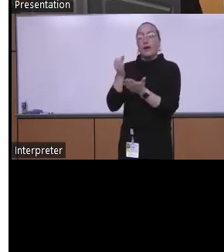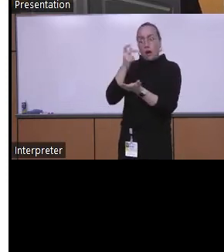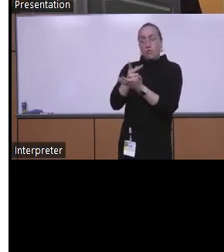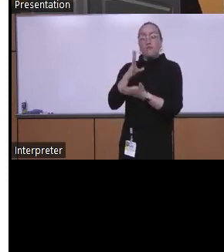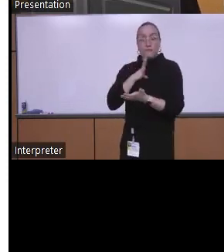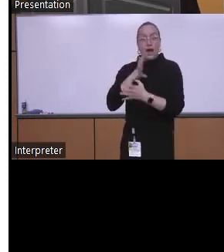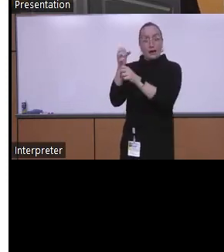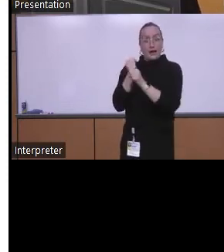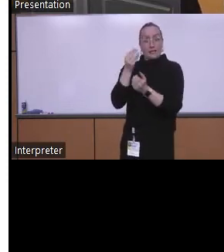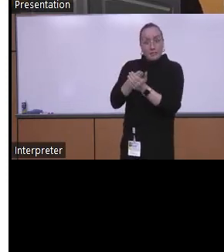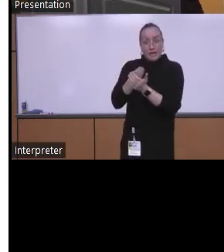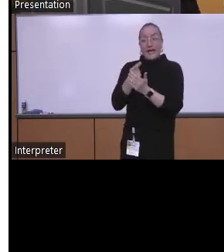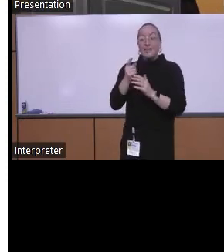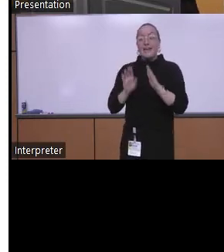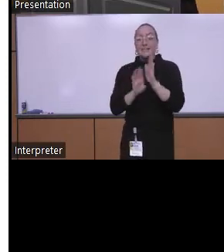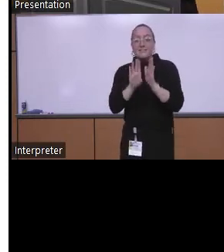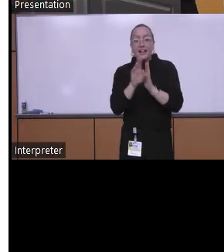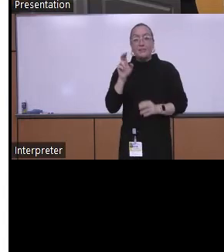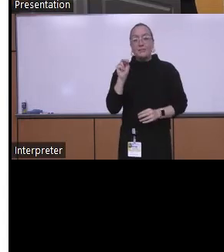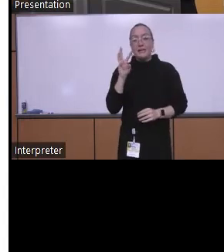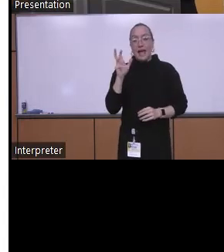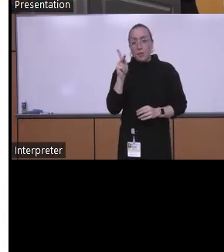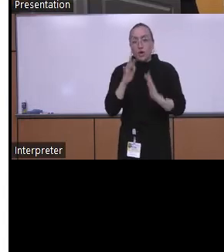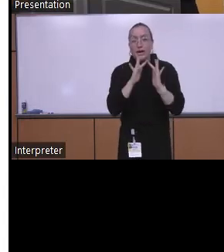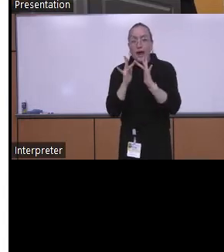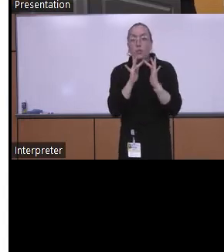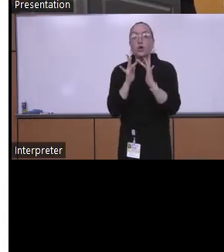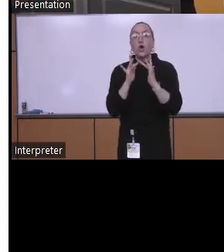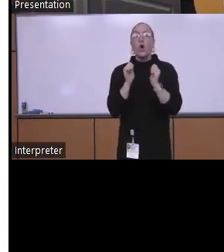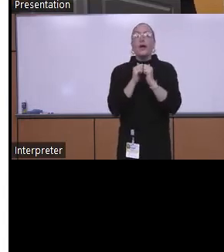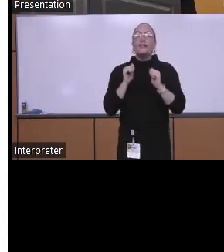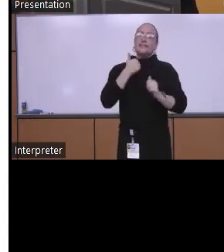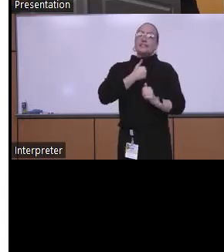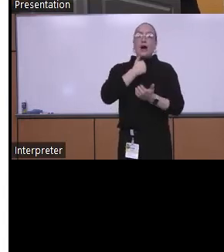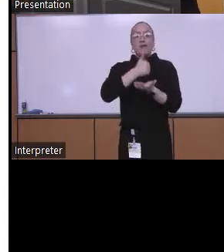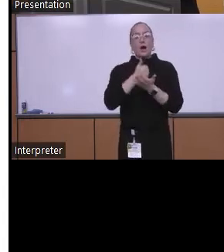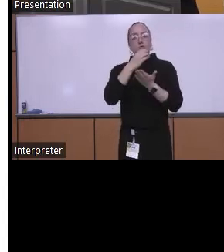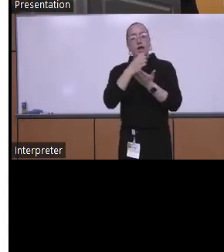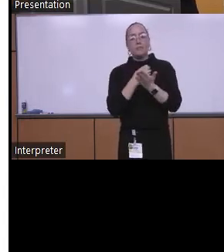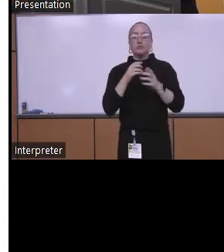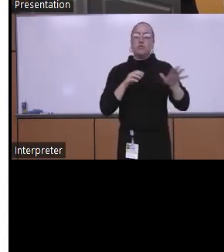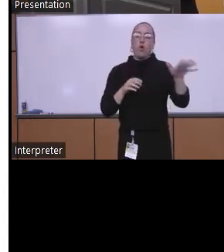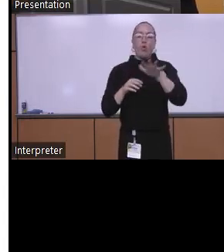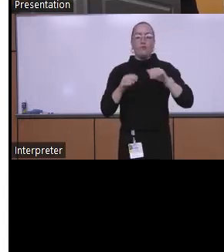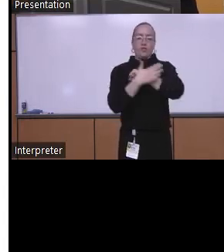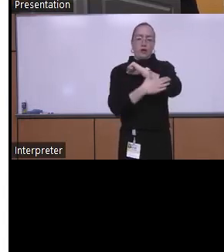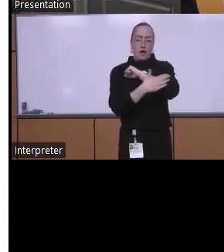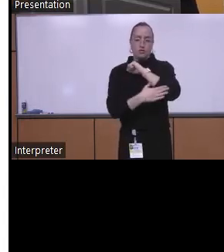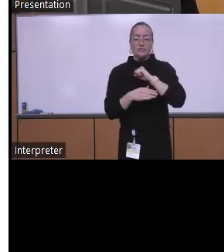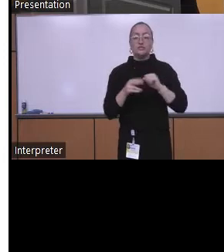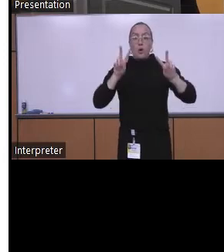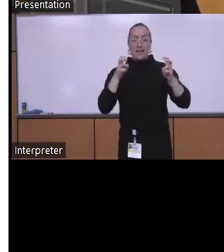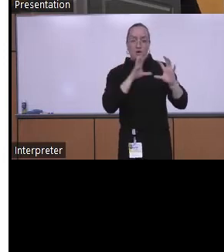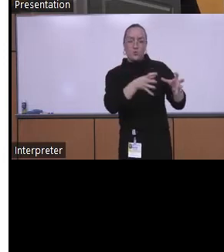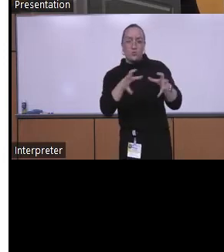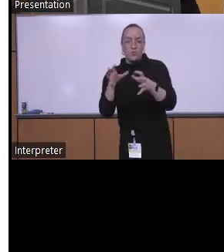went on to develop a network of self-help chapters throughout the country. This never was very well attended. There were about 3 or 4 people in each chapter.